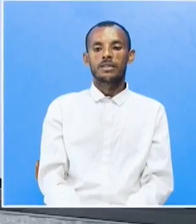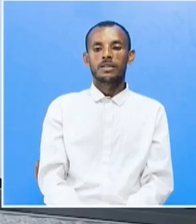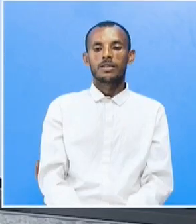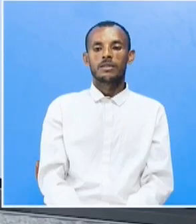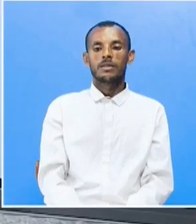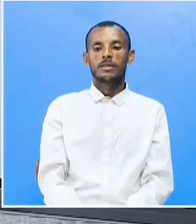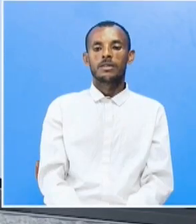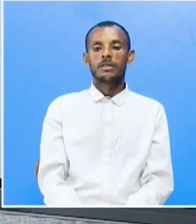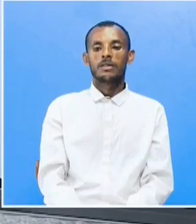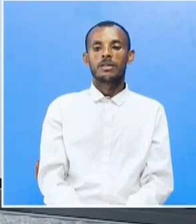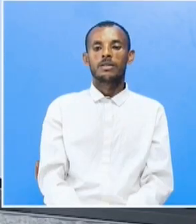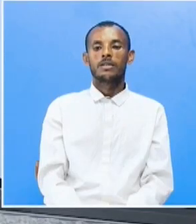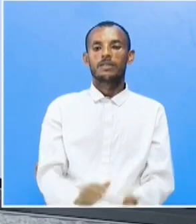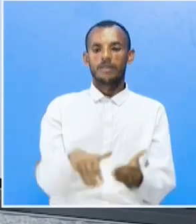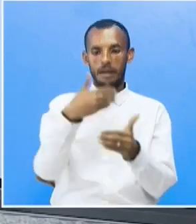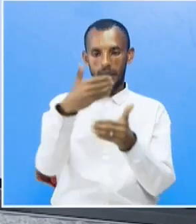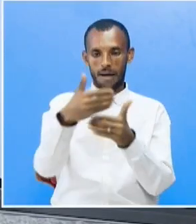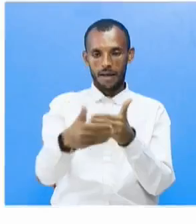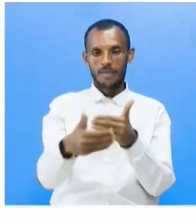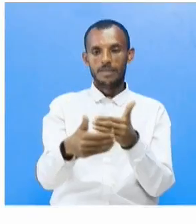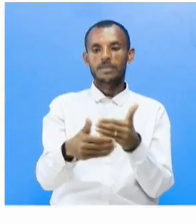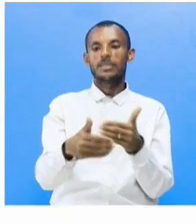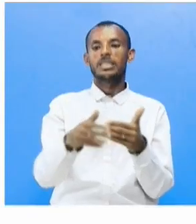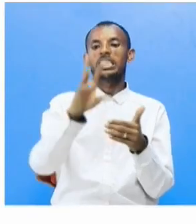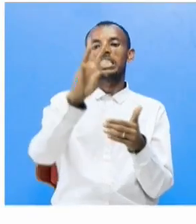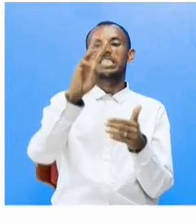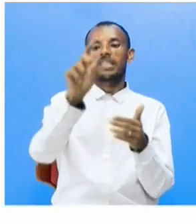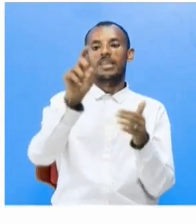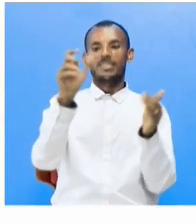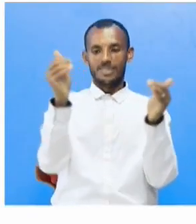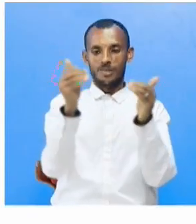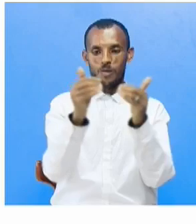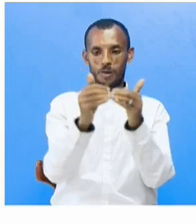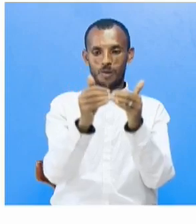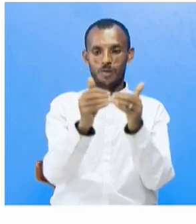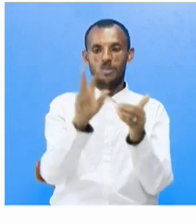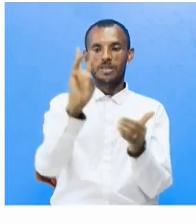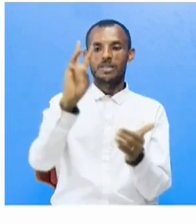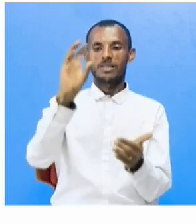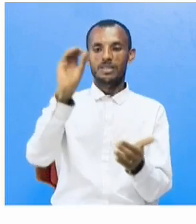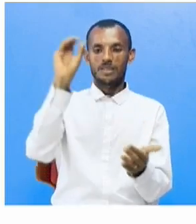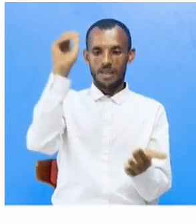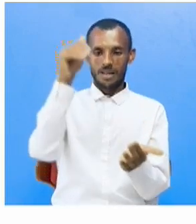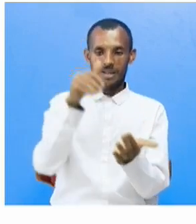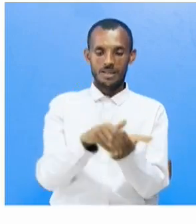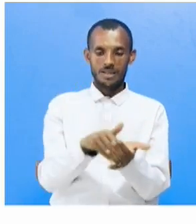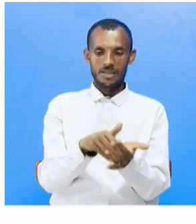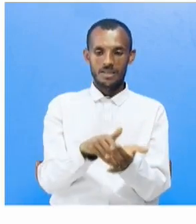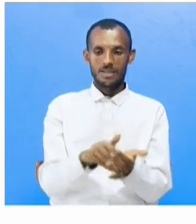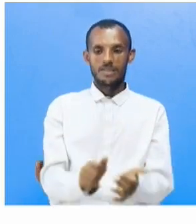60,000. And then you have this 6X is equal to